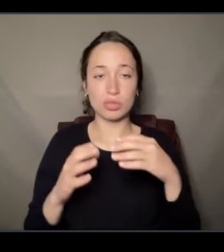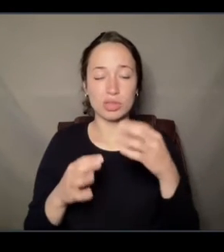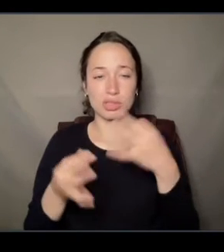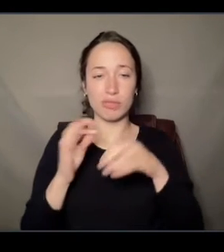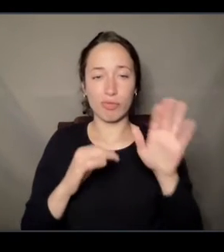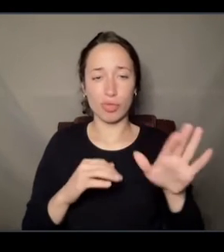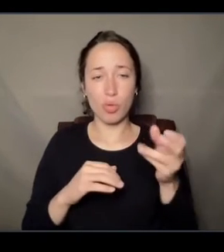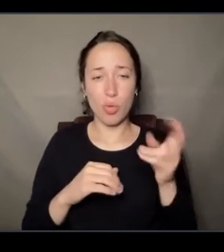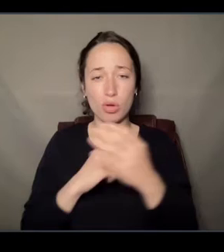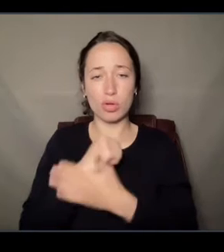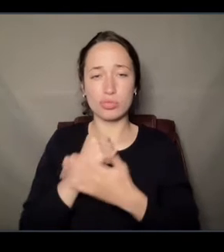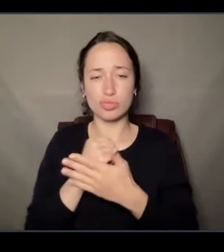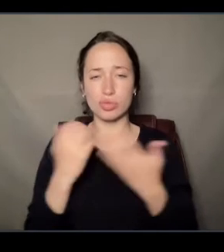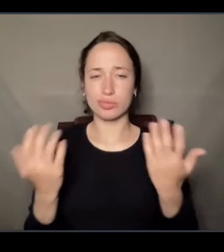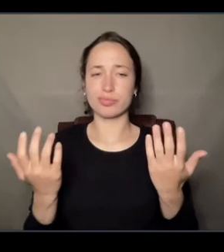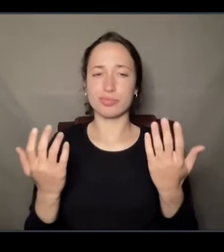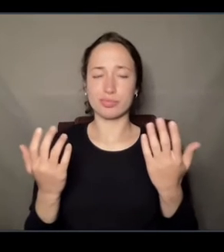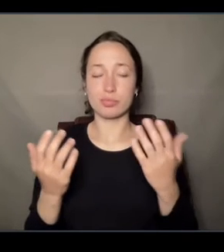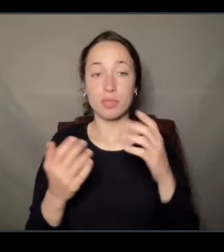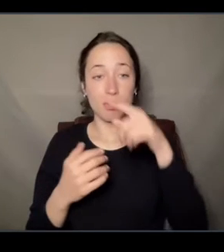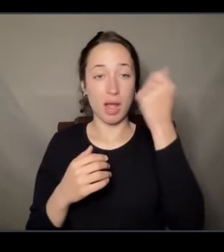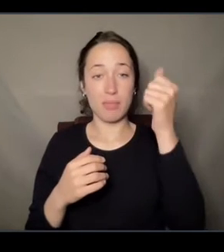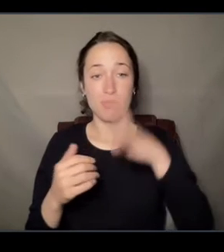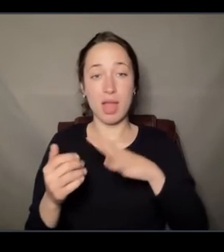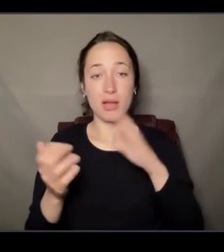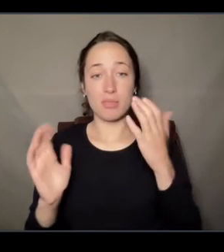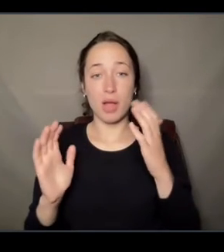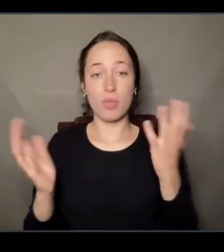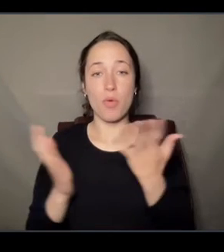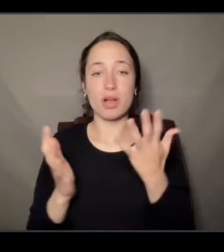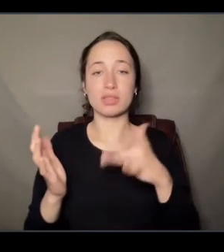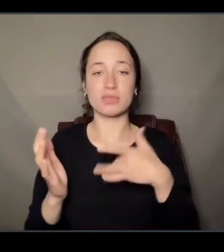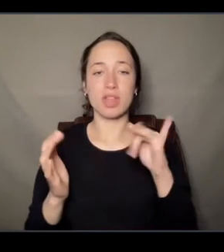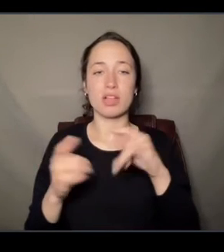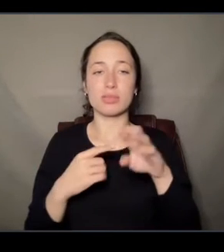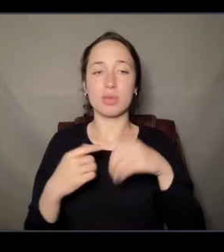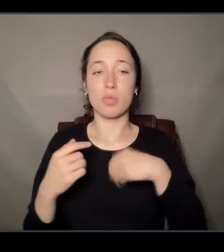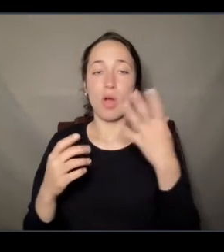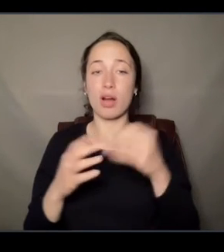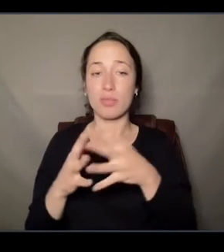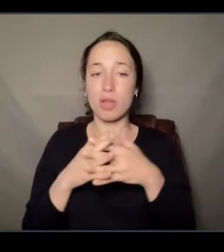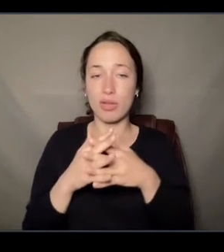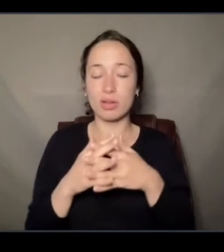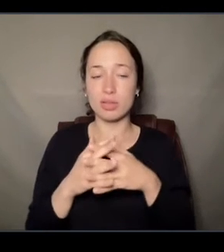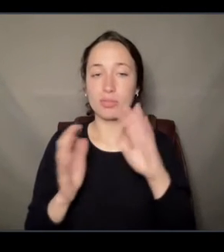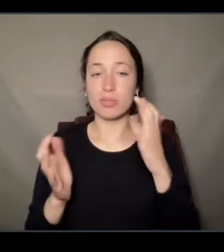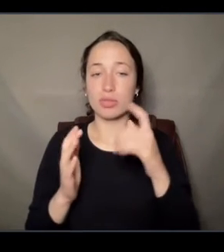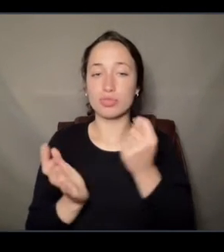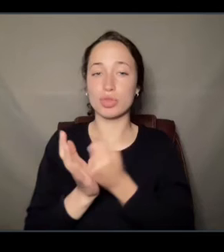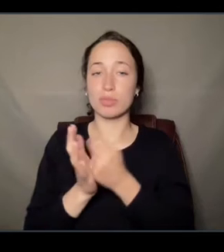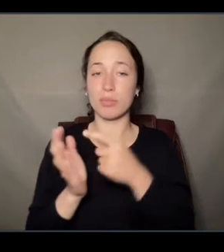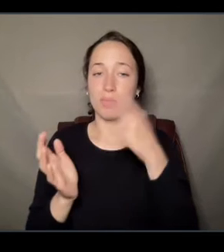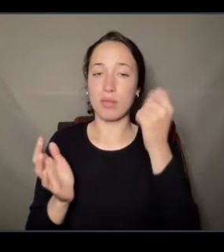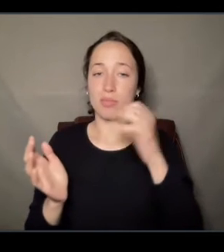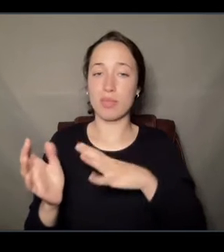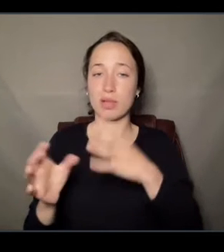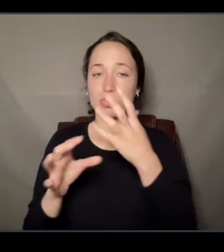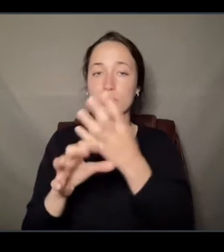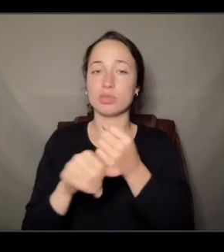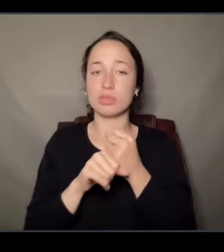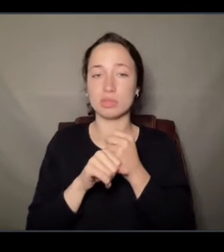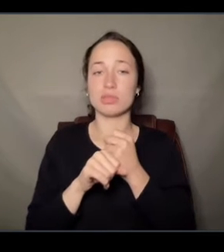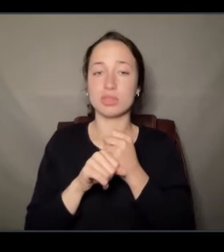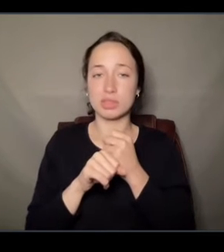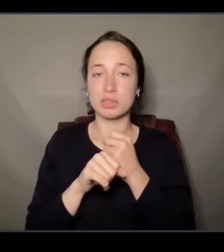their own people. A Black man comparing what it is like to be white in America to